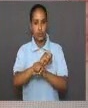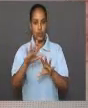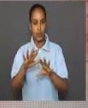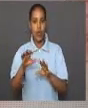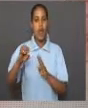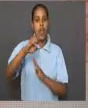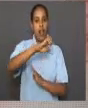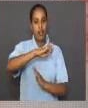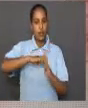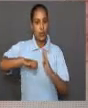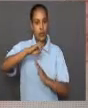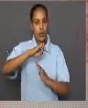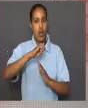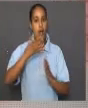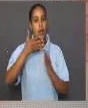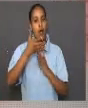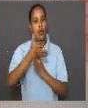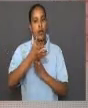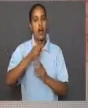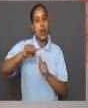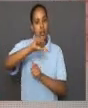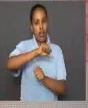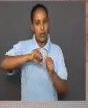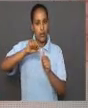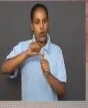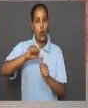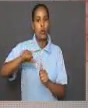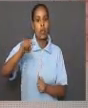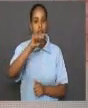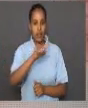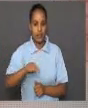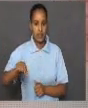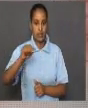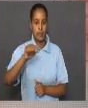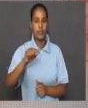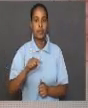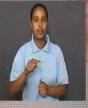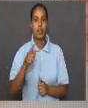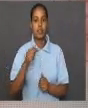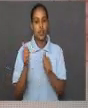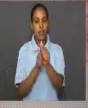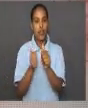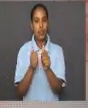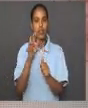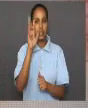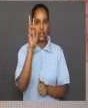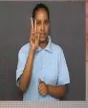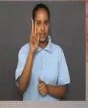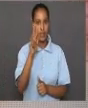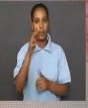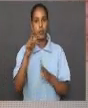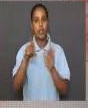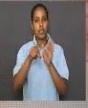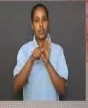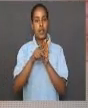of electrons among atomic orbitals. The following three